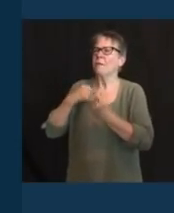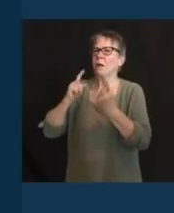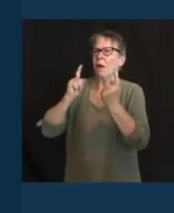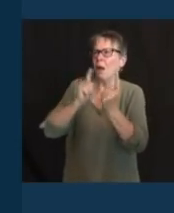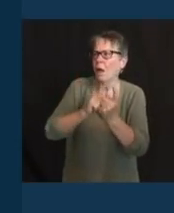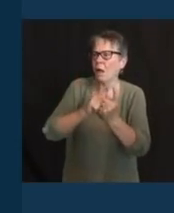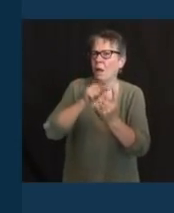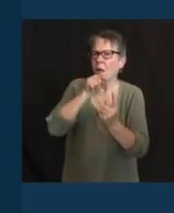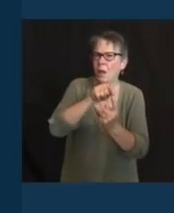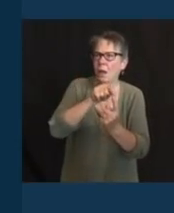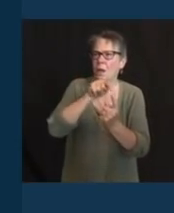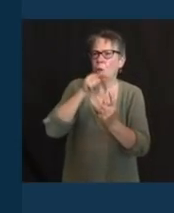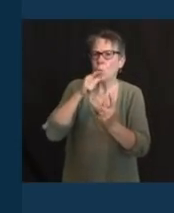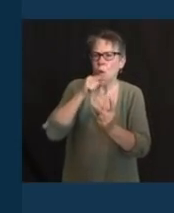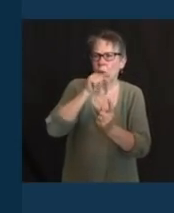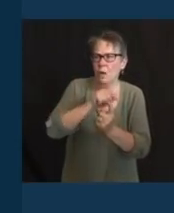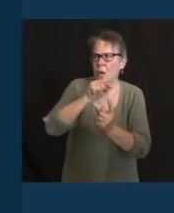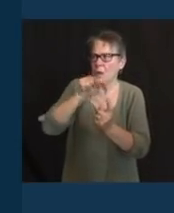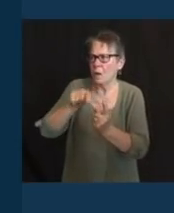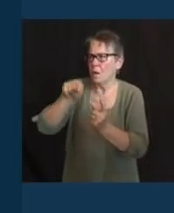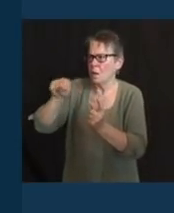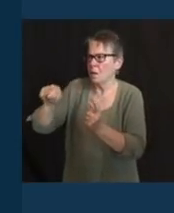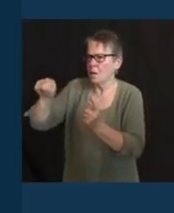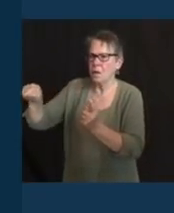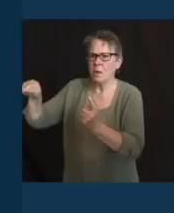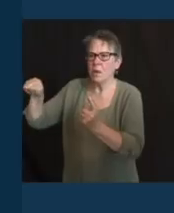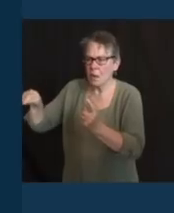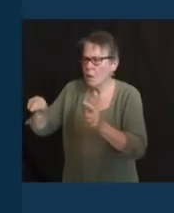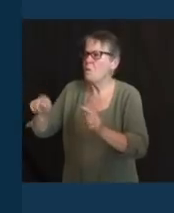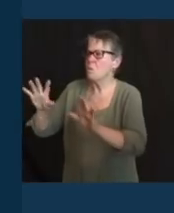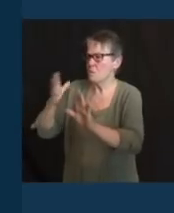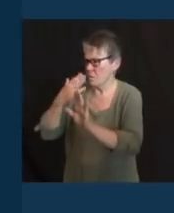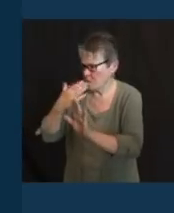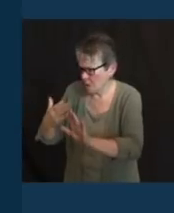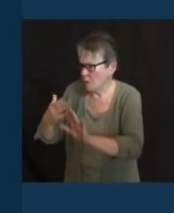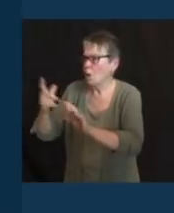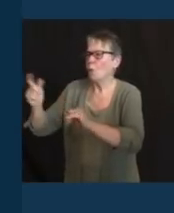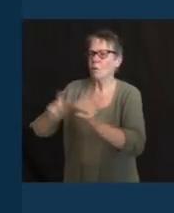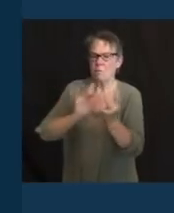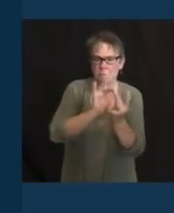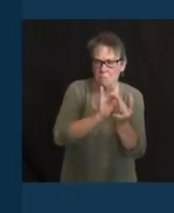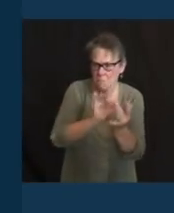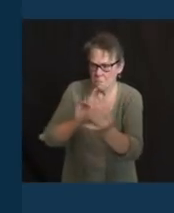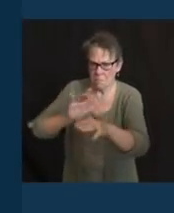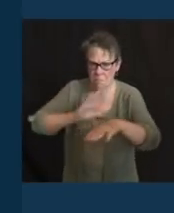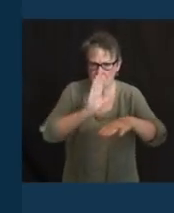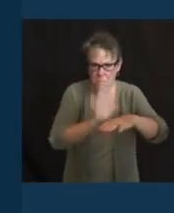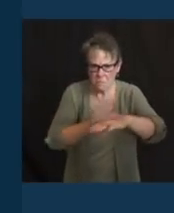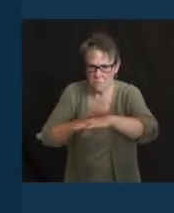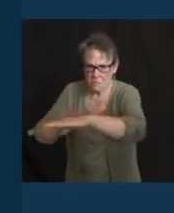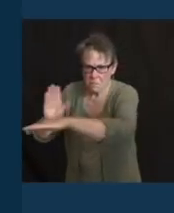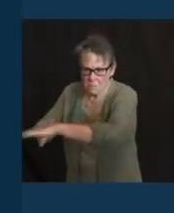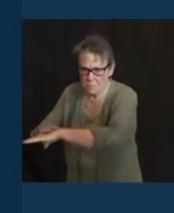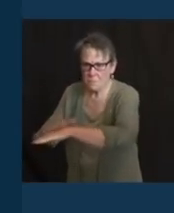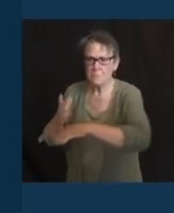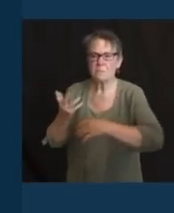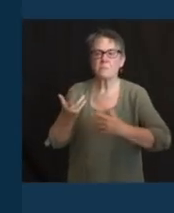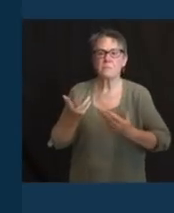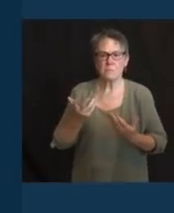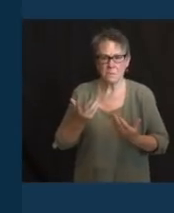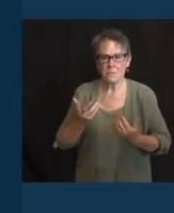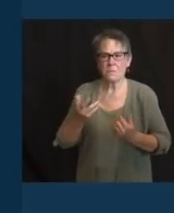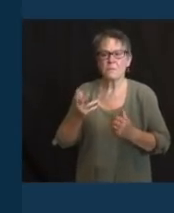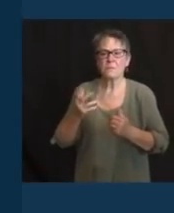handled. Contact tracers will be trained to only ask for the names and phone numbers of those they need to be in touch with. They